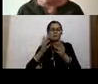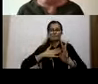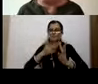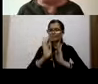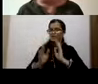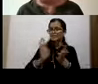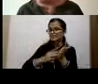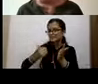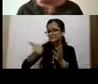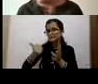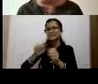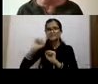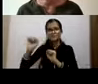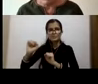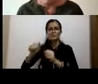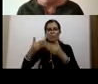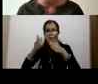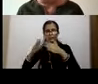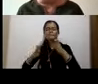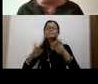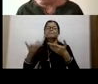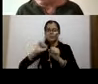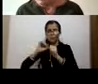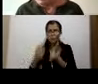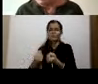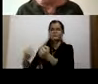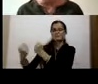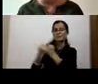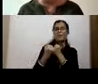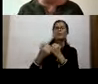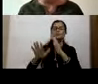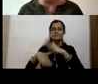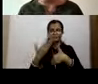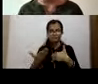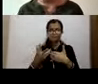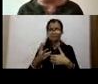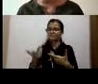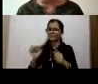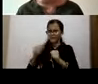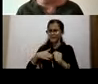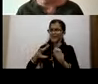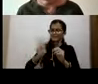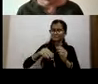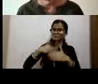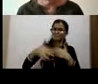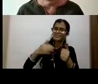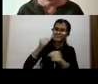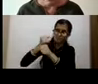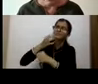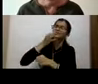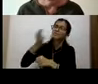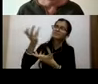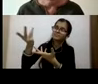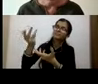that to come and do the opening because we do need their support. But that was it. After that, we've not asked for any government support since